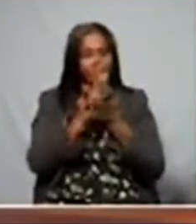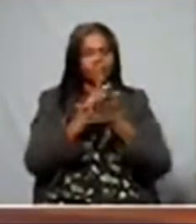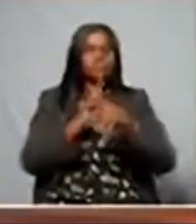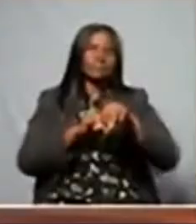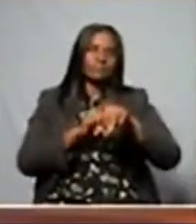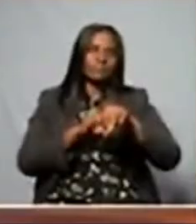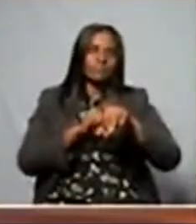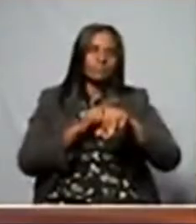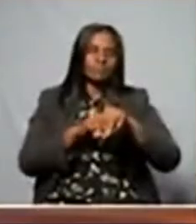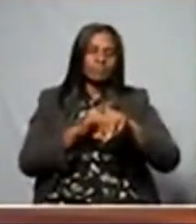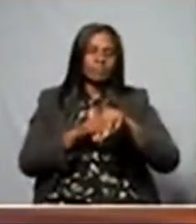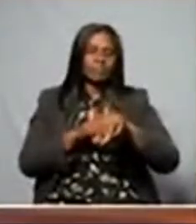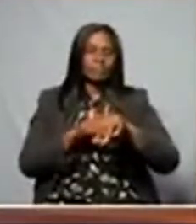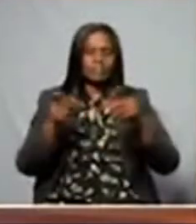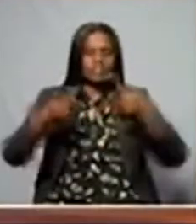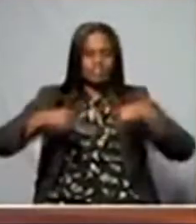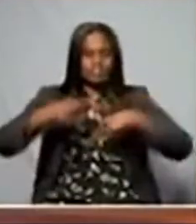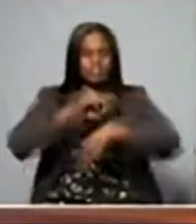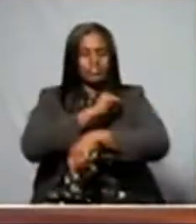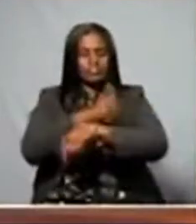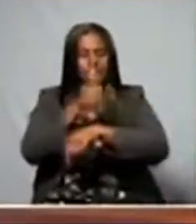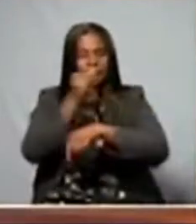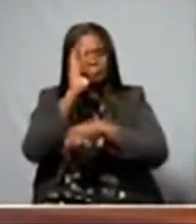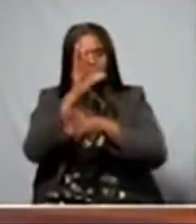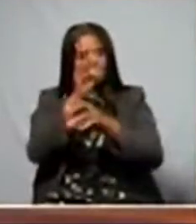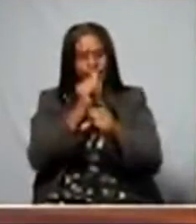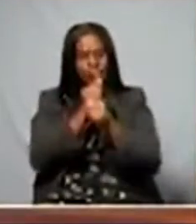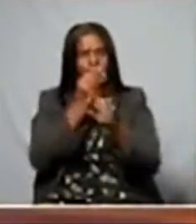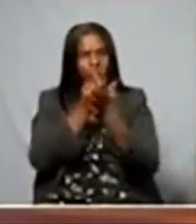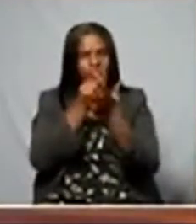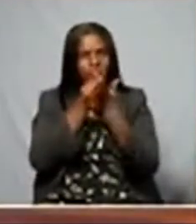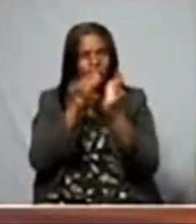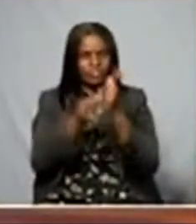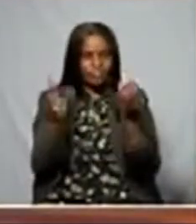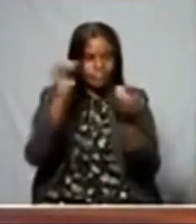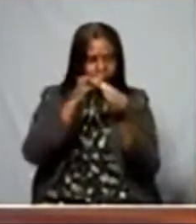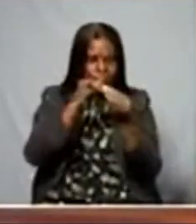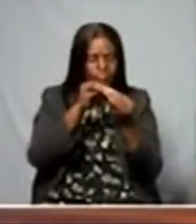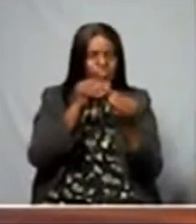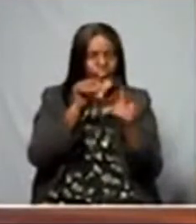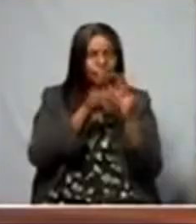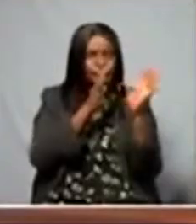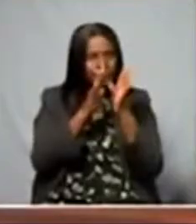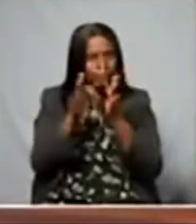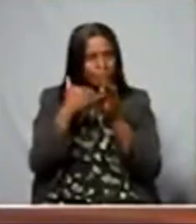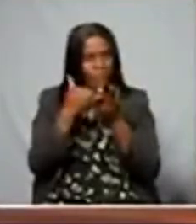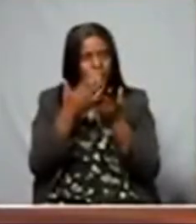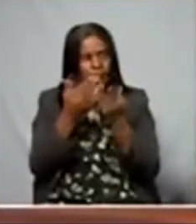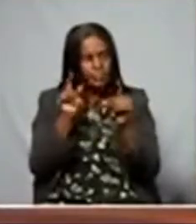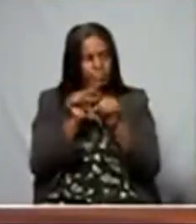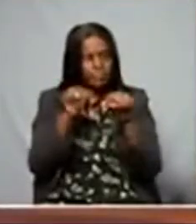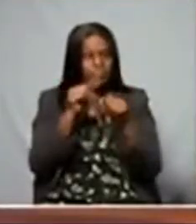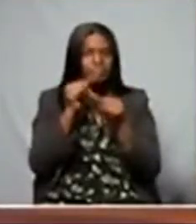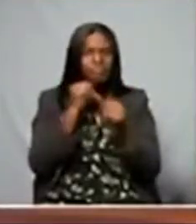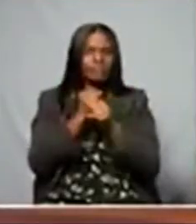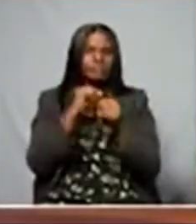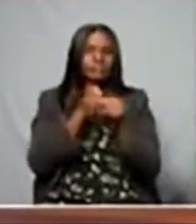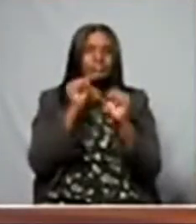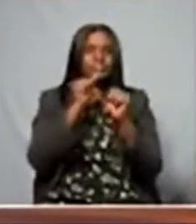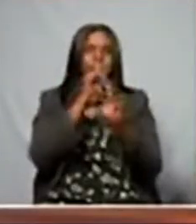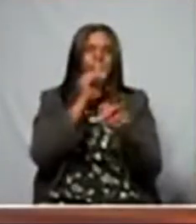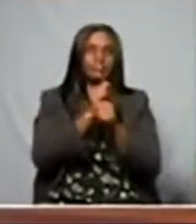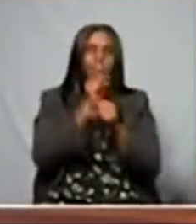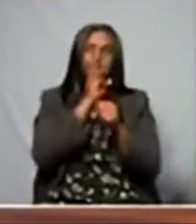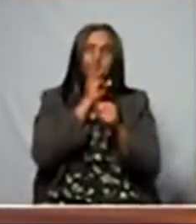sometimes the local authorities would receive money in advance in anticipation that this year we may receive boreholes.